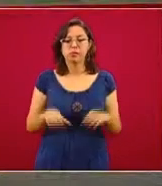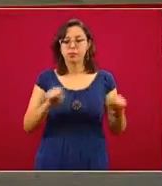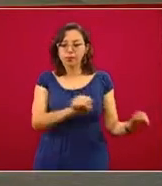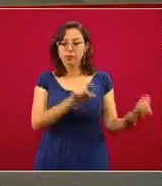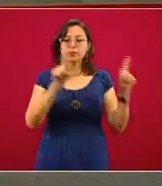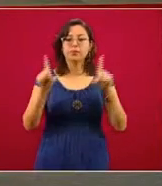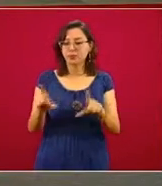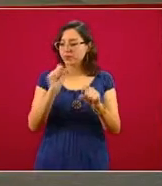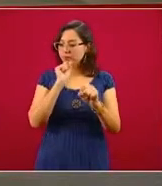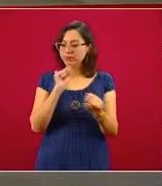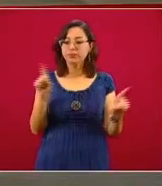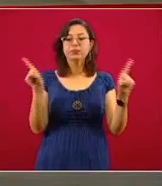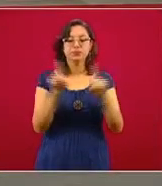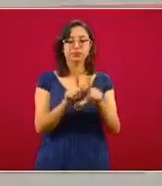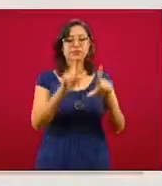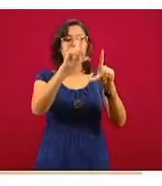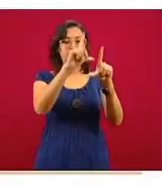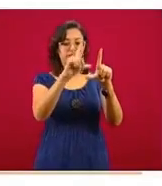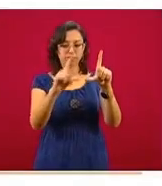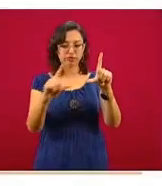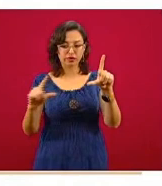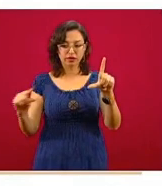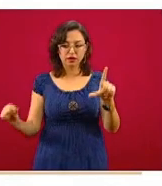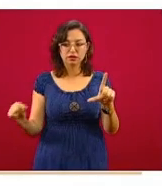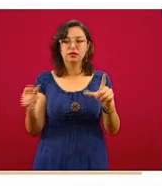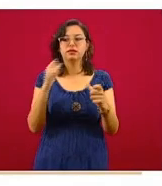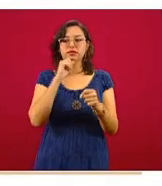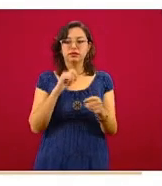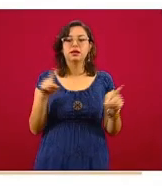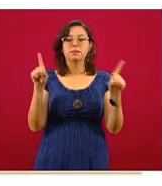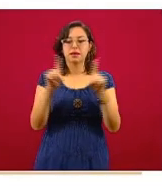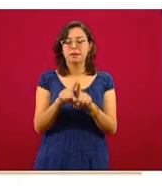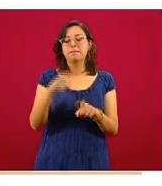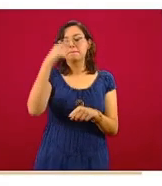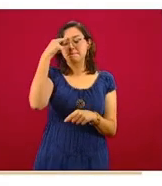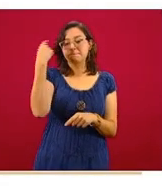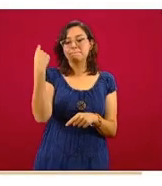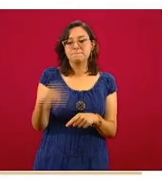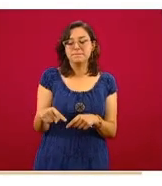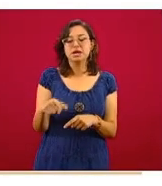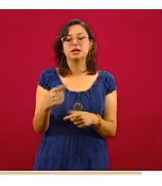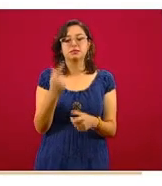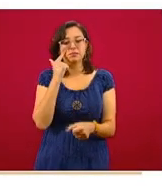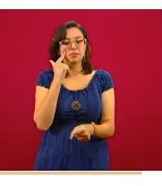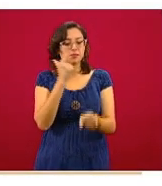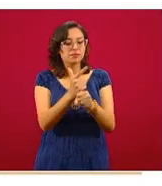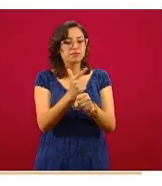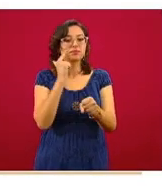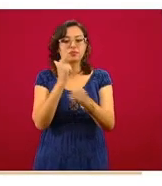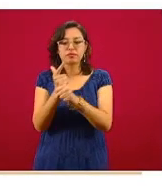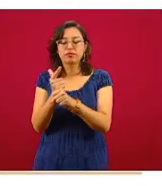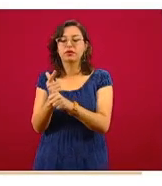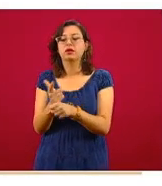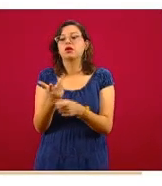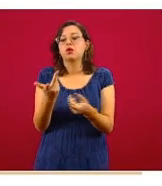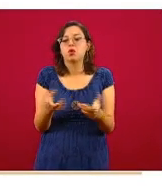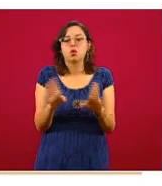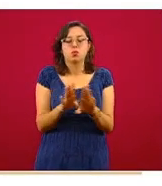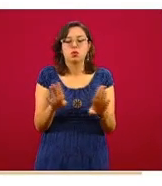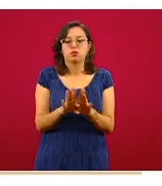Next slide, we have the same distribution, but now in the form of a bar graph, so you can